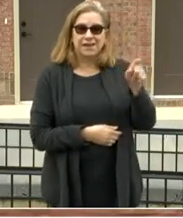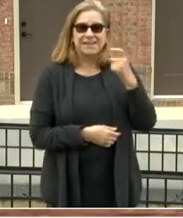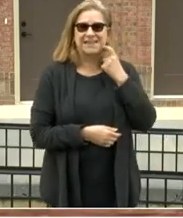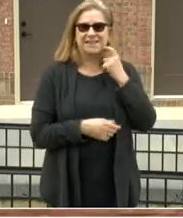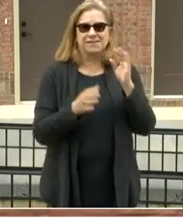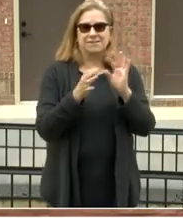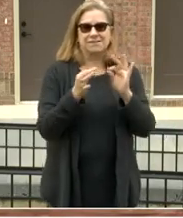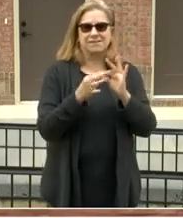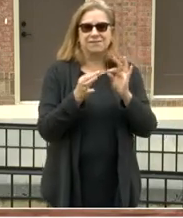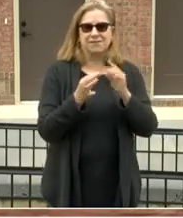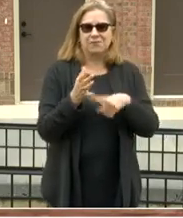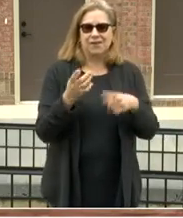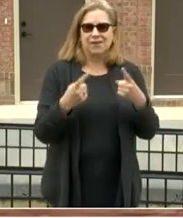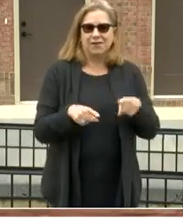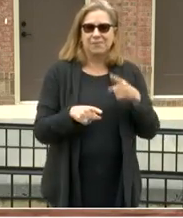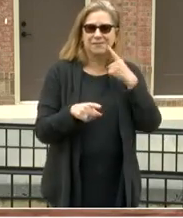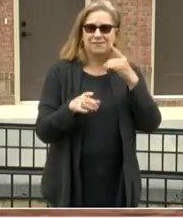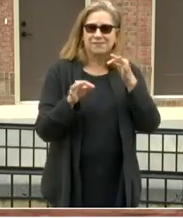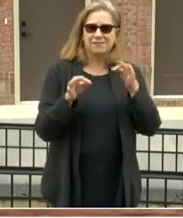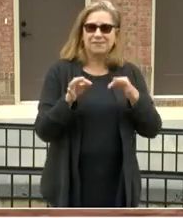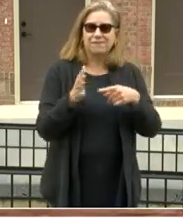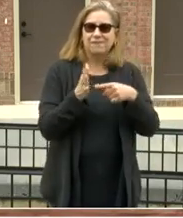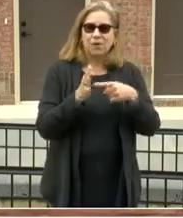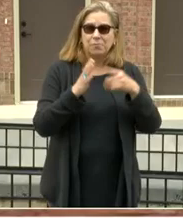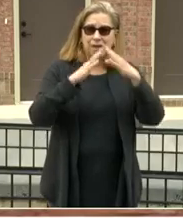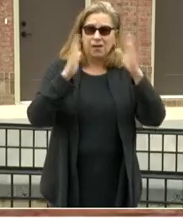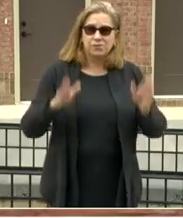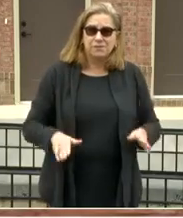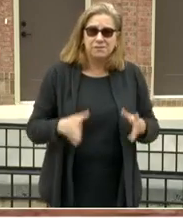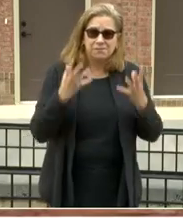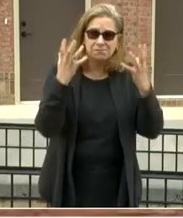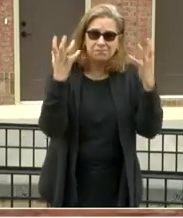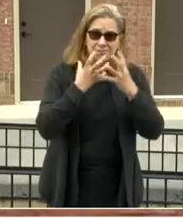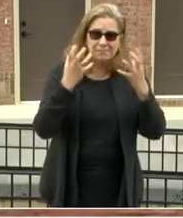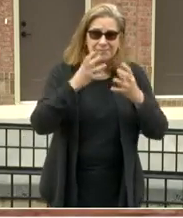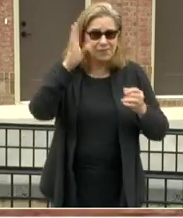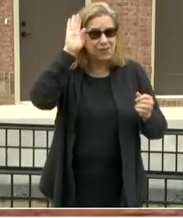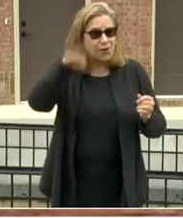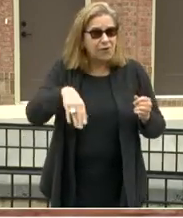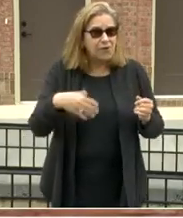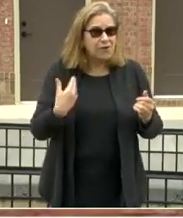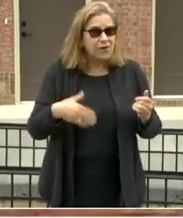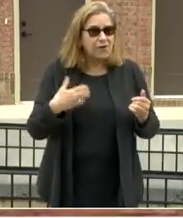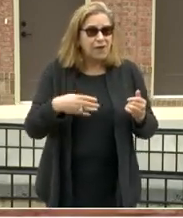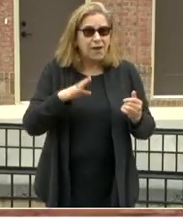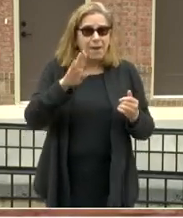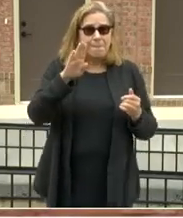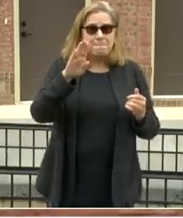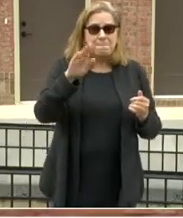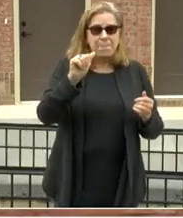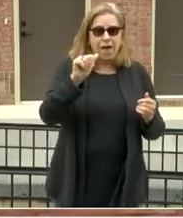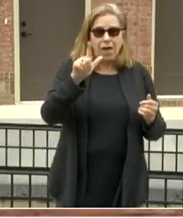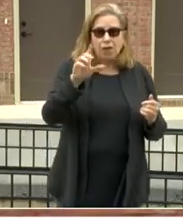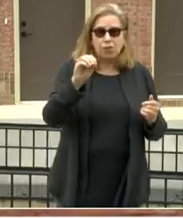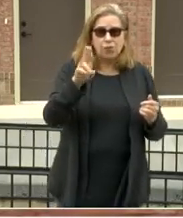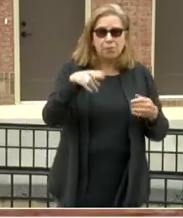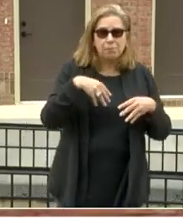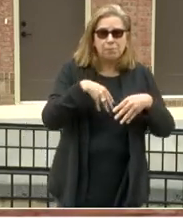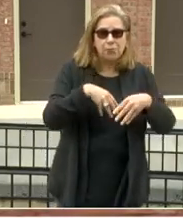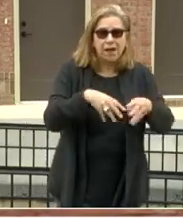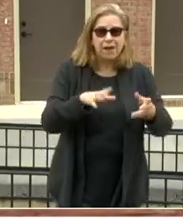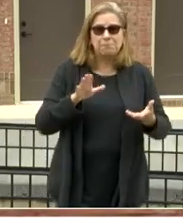opened affordable housing. We all were there with the wonderful Baloo Marching Band to welcome new residents to their